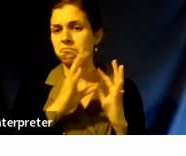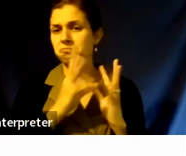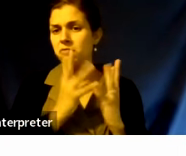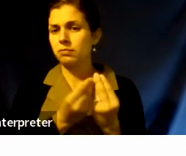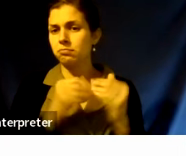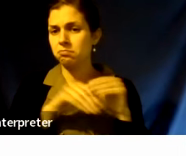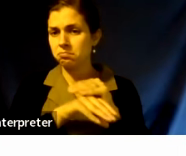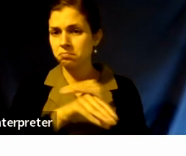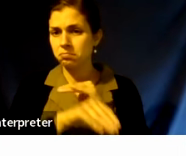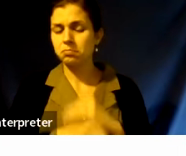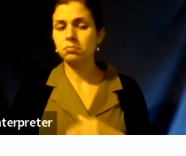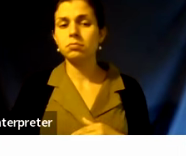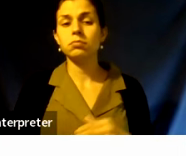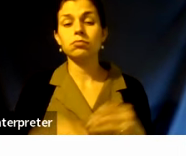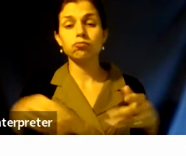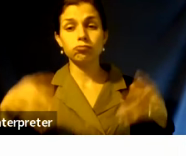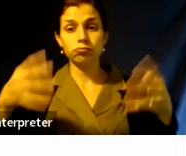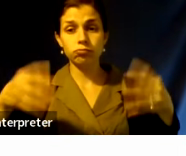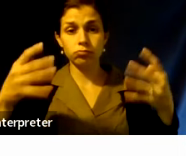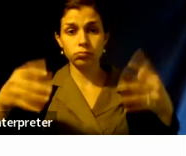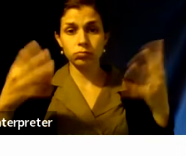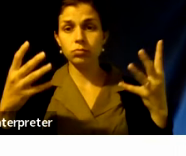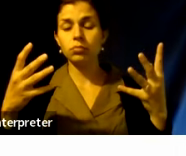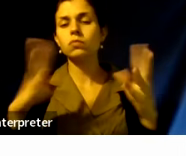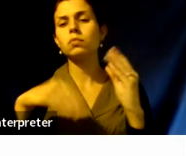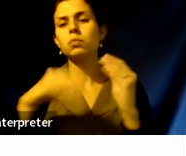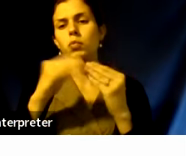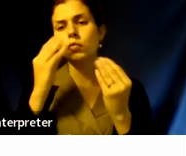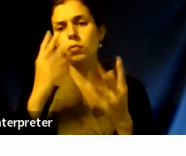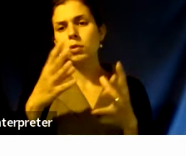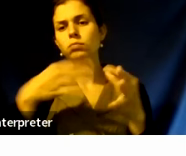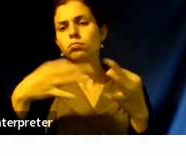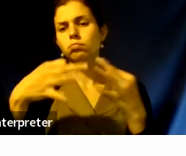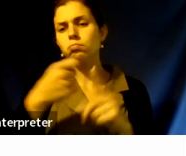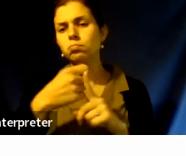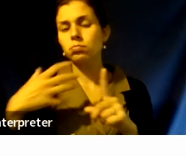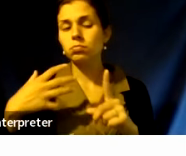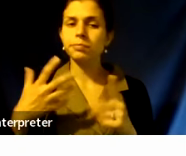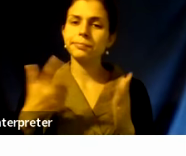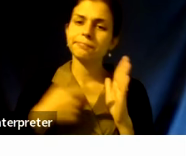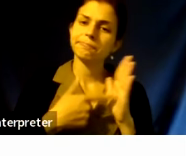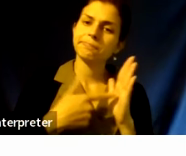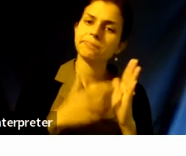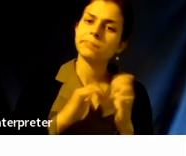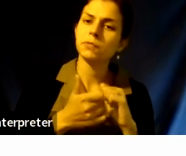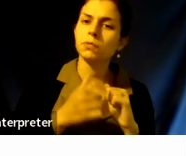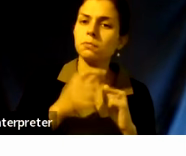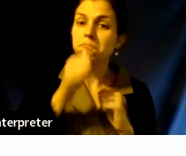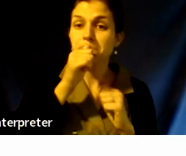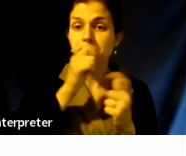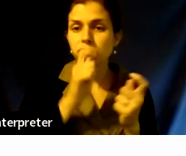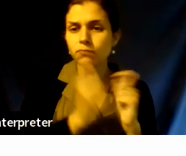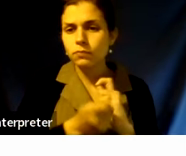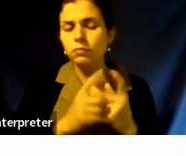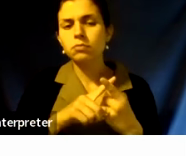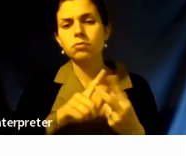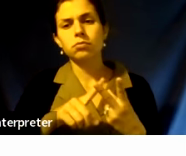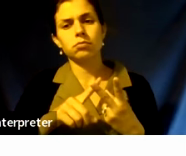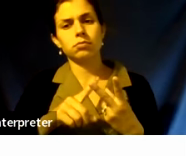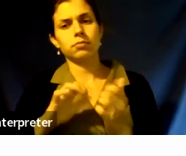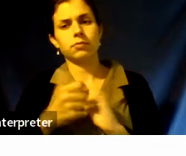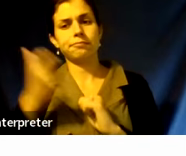scroll down the page, you'll find additional information about how to change a password, subscribe to email